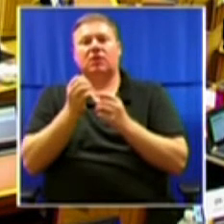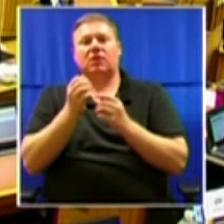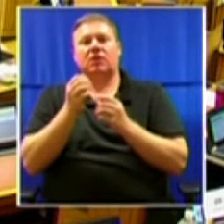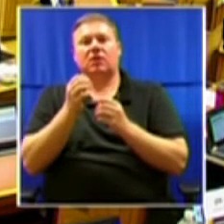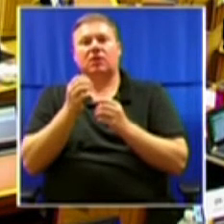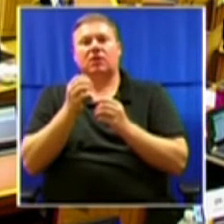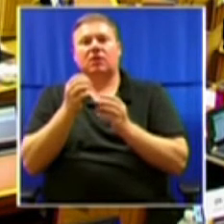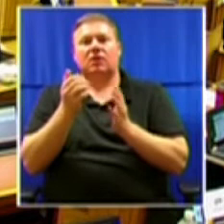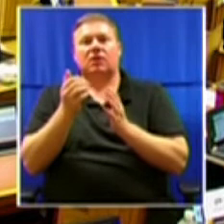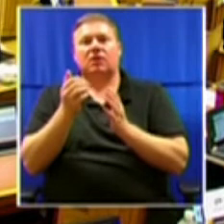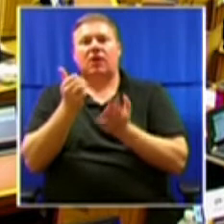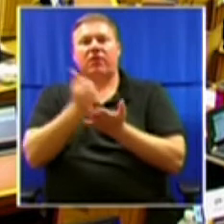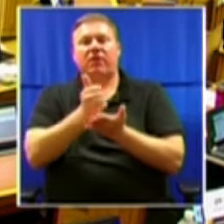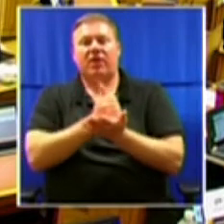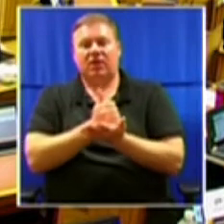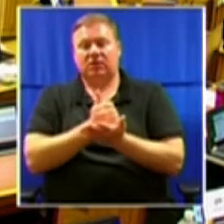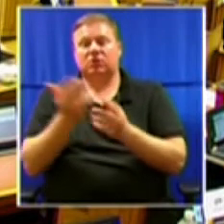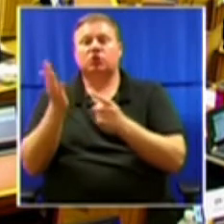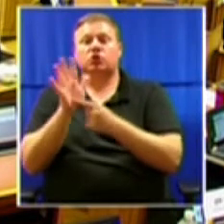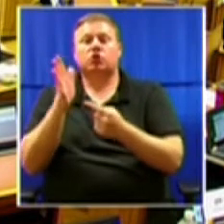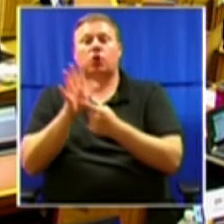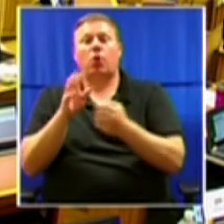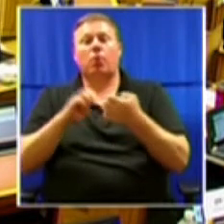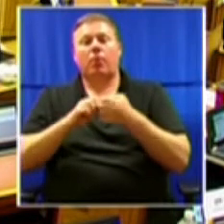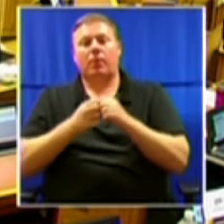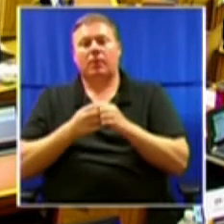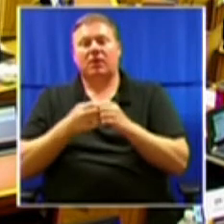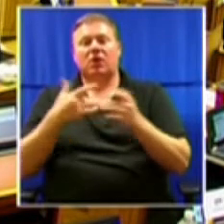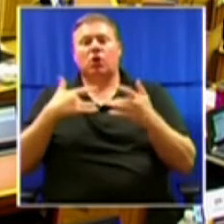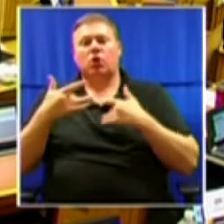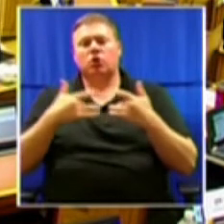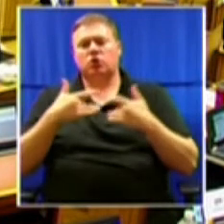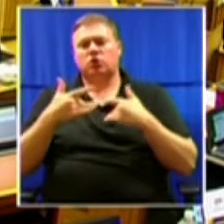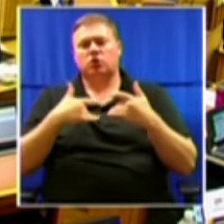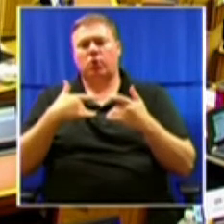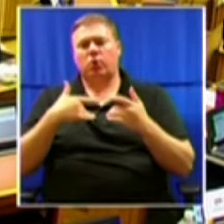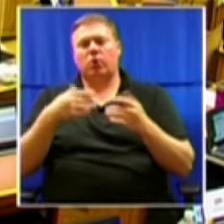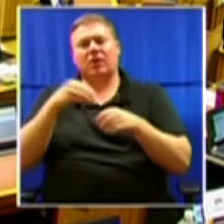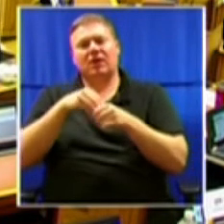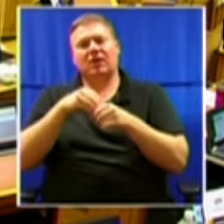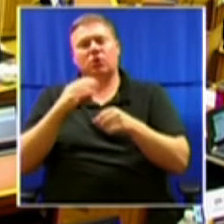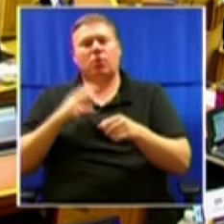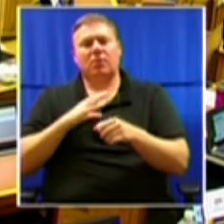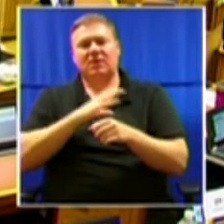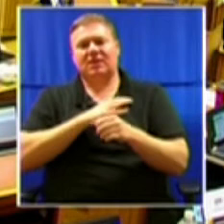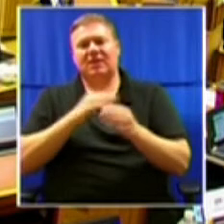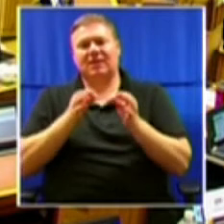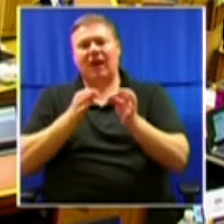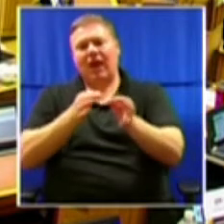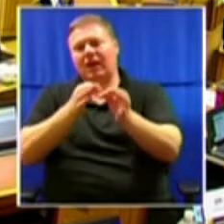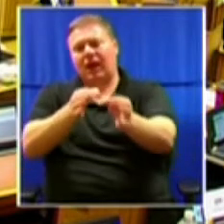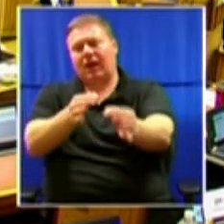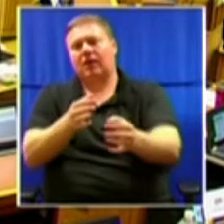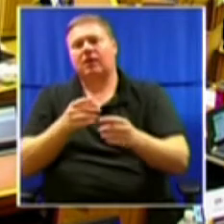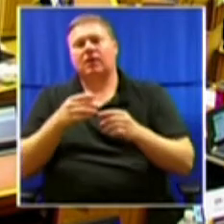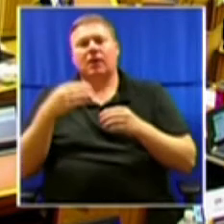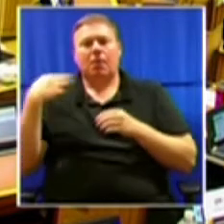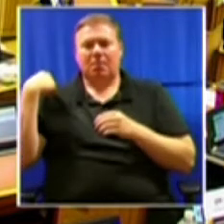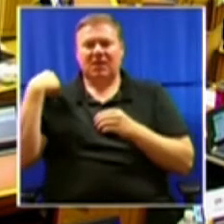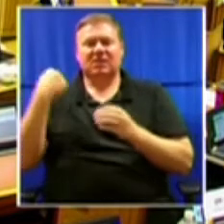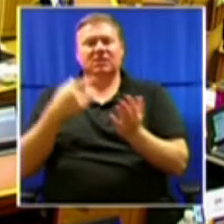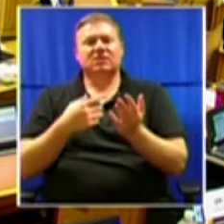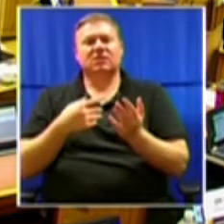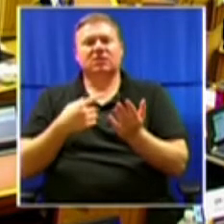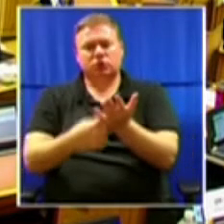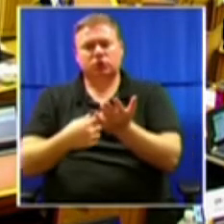to a concern raised by the committee about the delays. We were informed that the minister was in constant